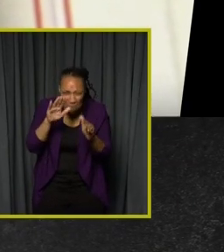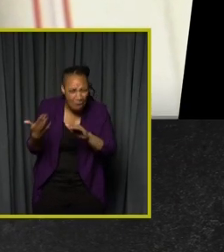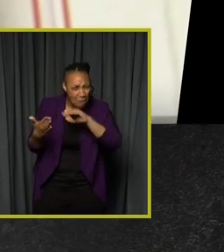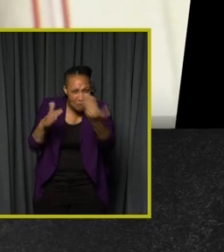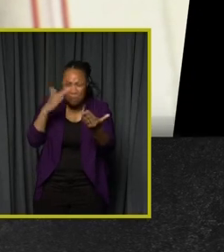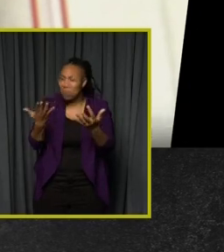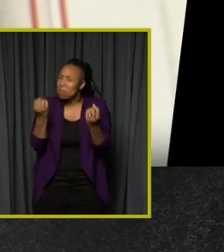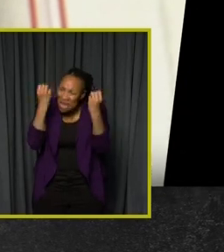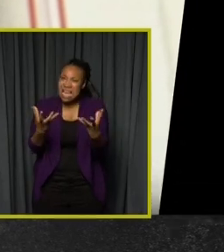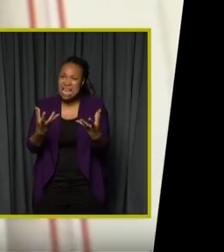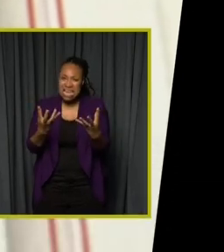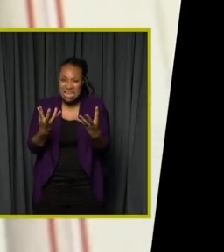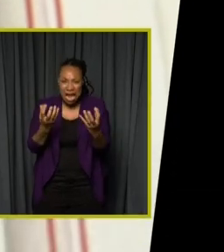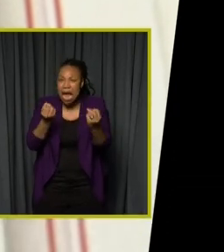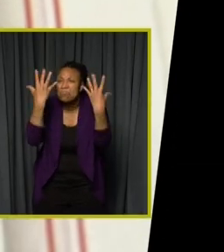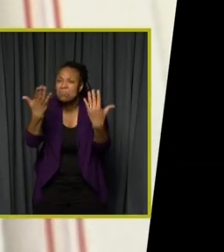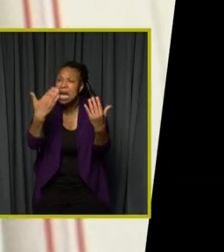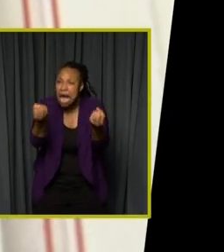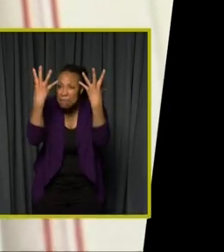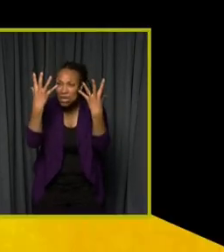children? No more.